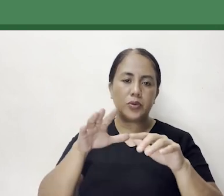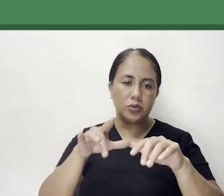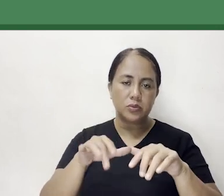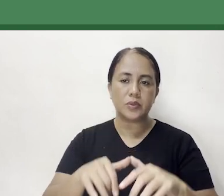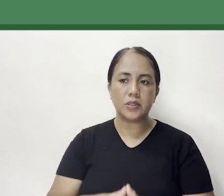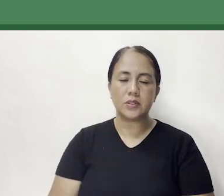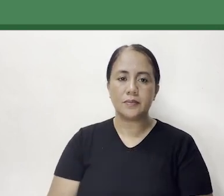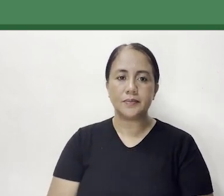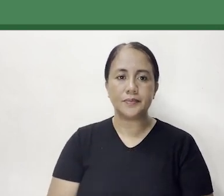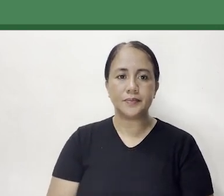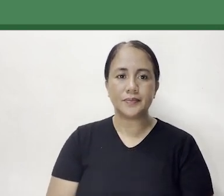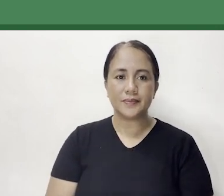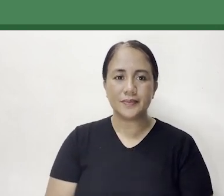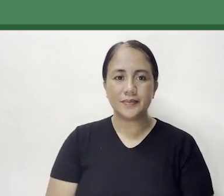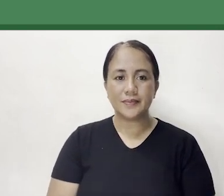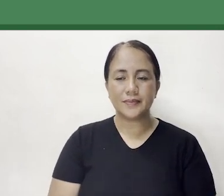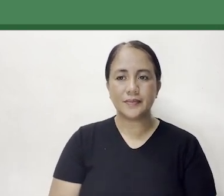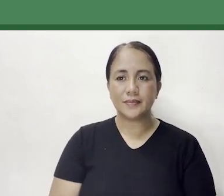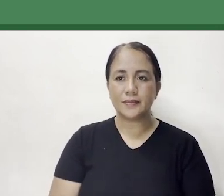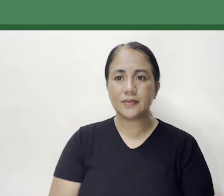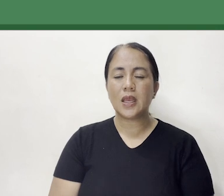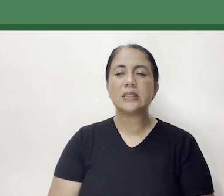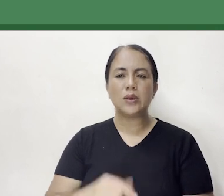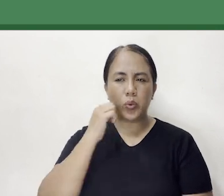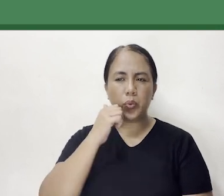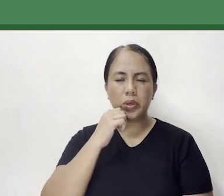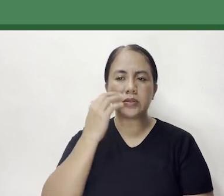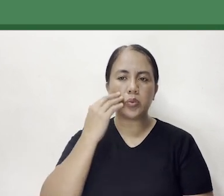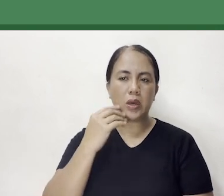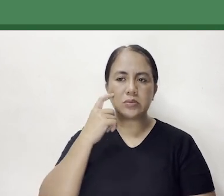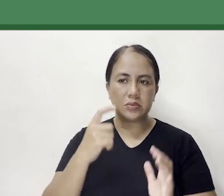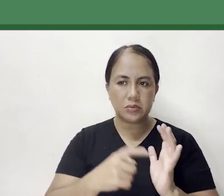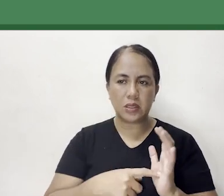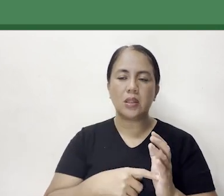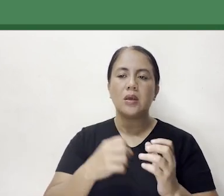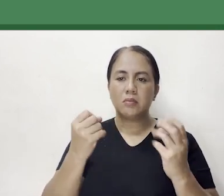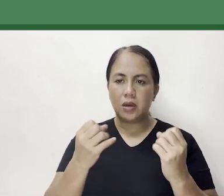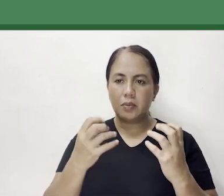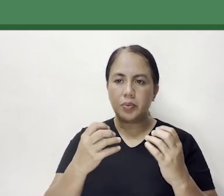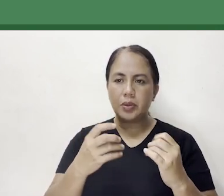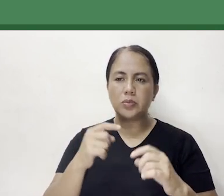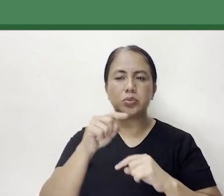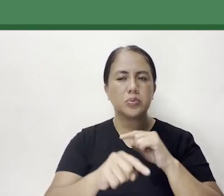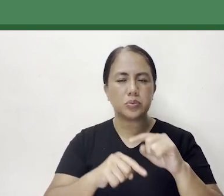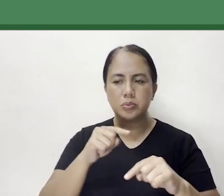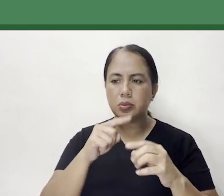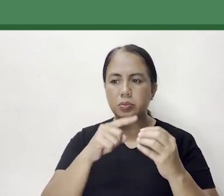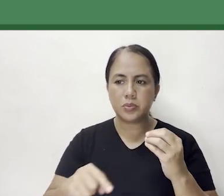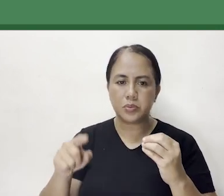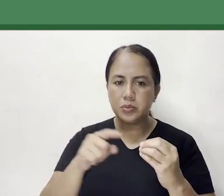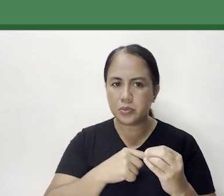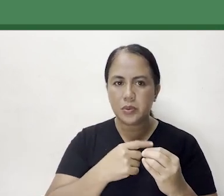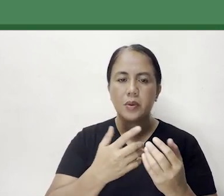violence against persons with disabilities. They often lack a recognition of multiple and